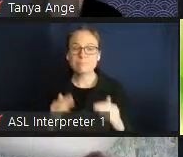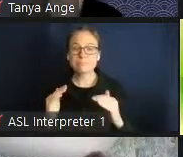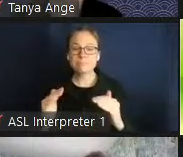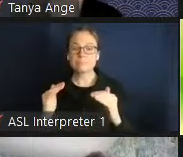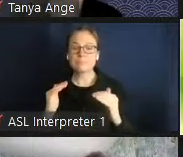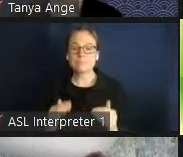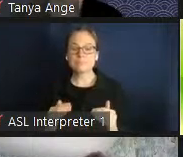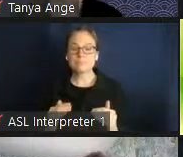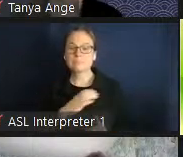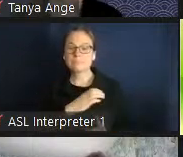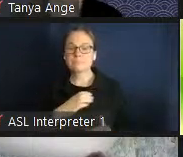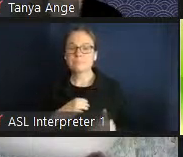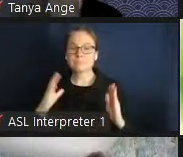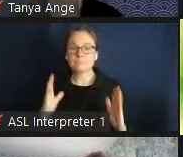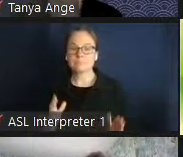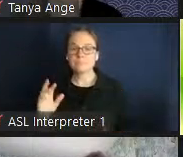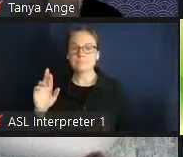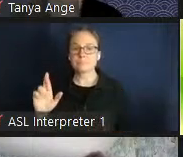be Commissioner Rogers.